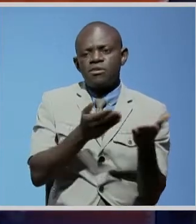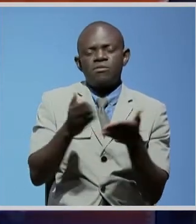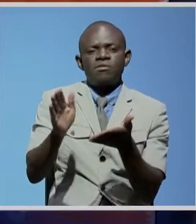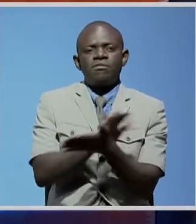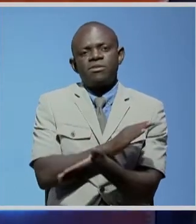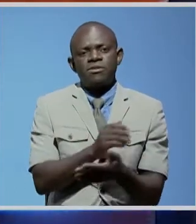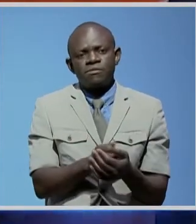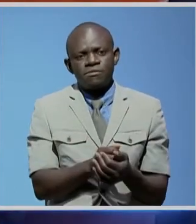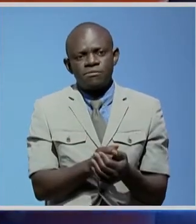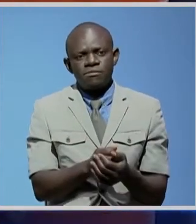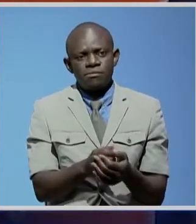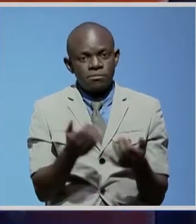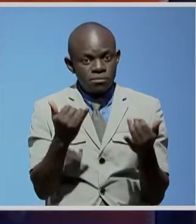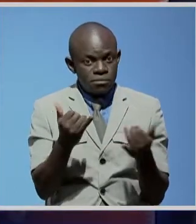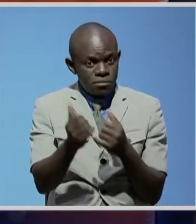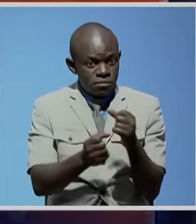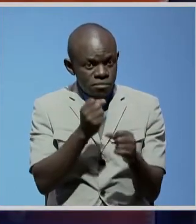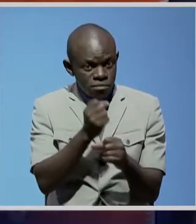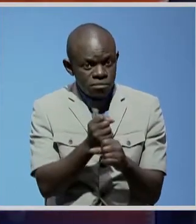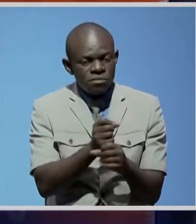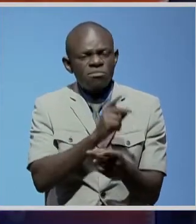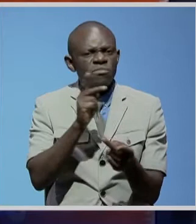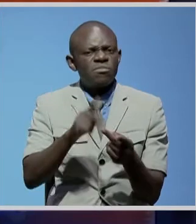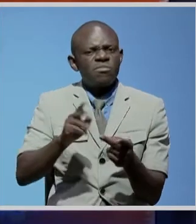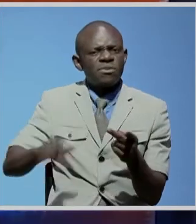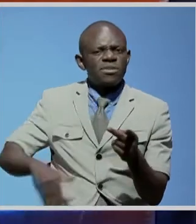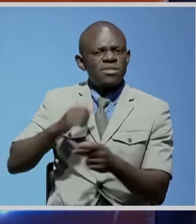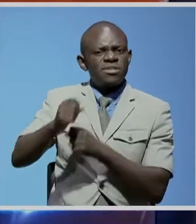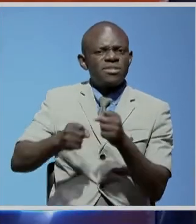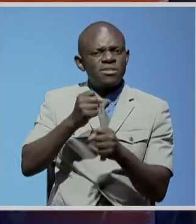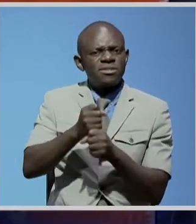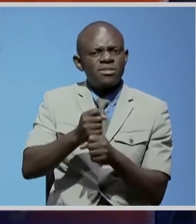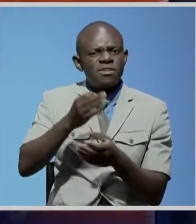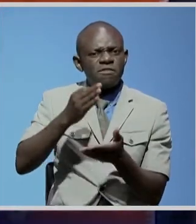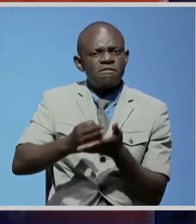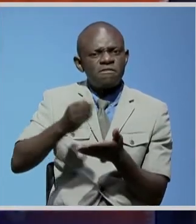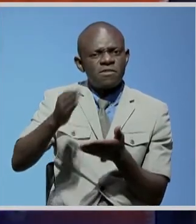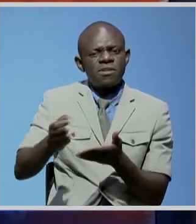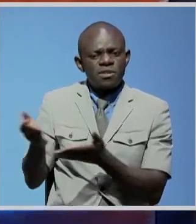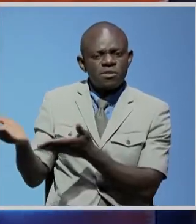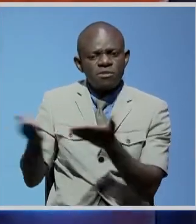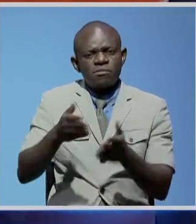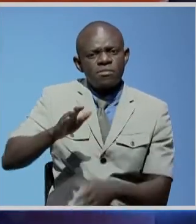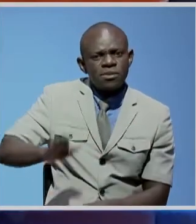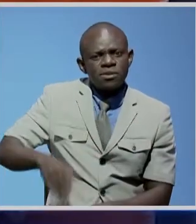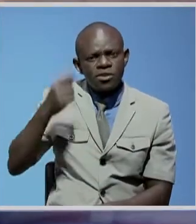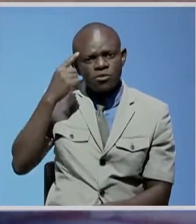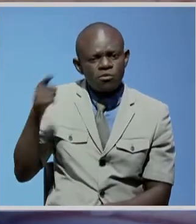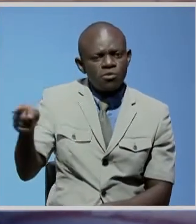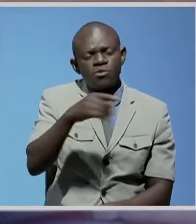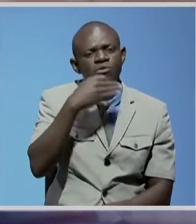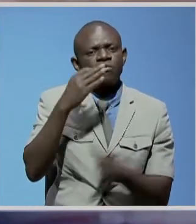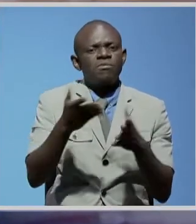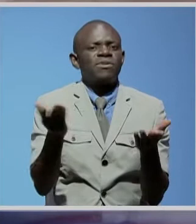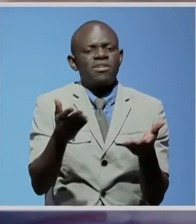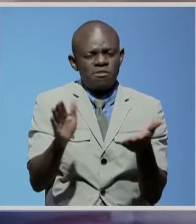longer than last year fertilizer yabura msanga mingi. August, you know, shades yose ya jawazura